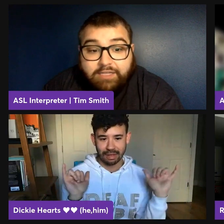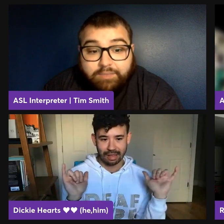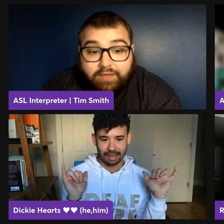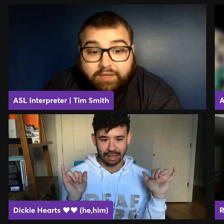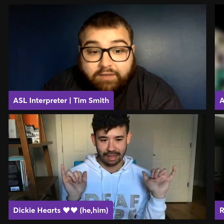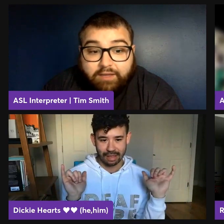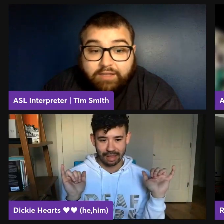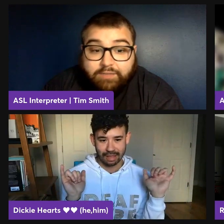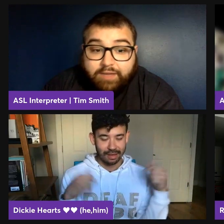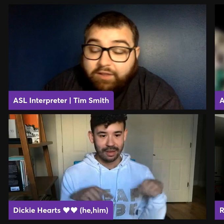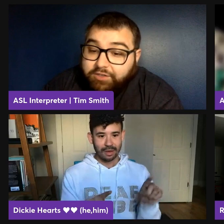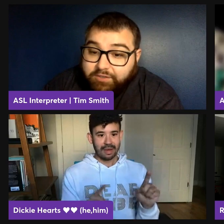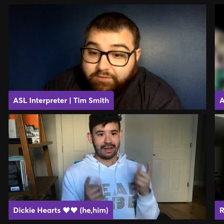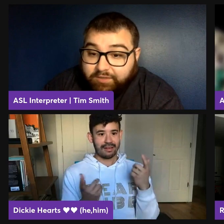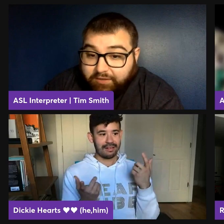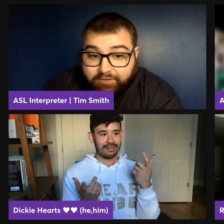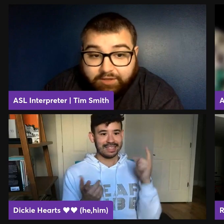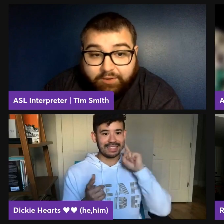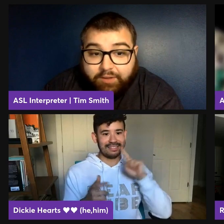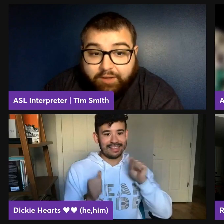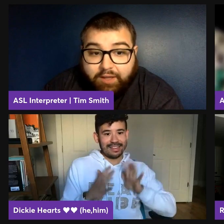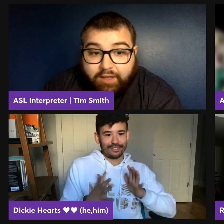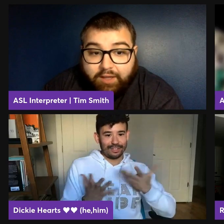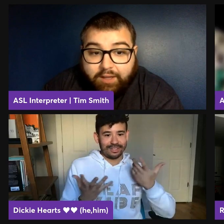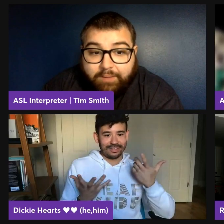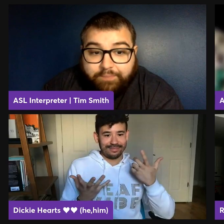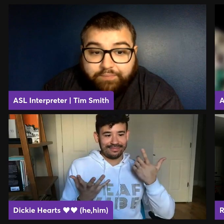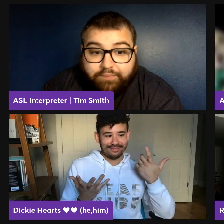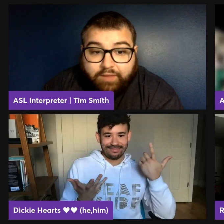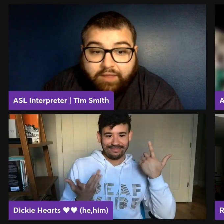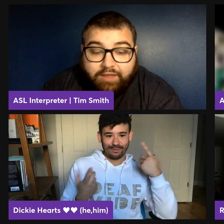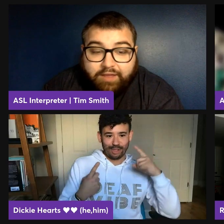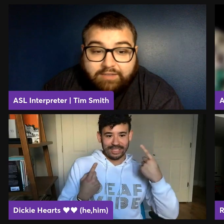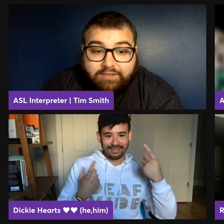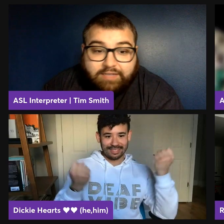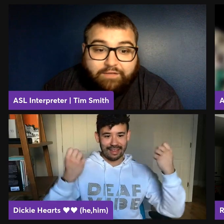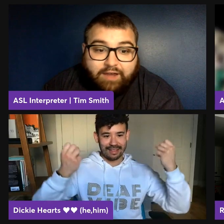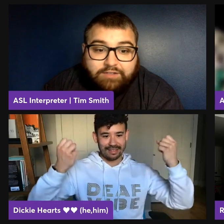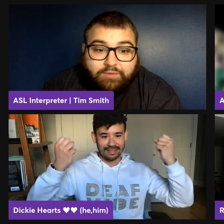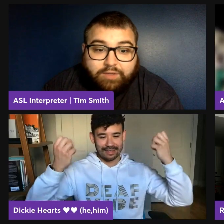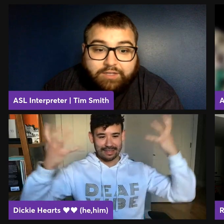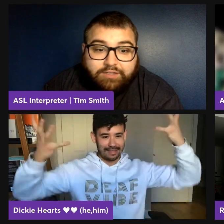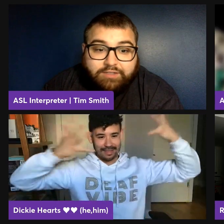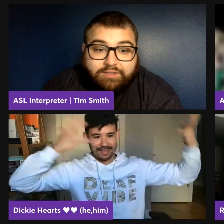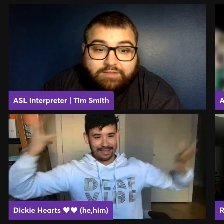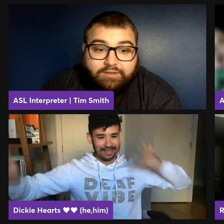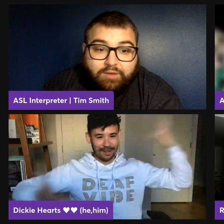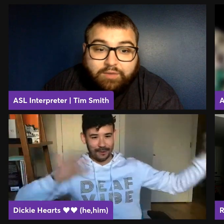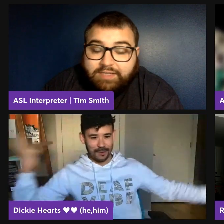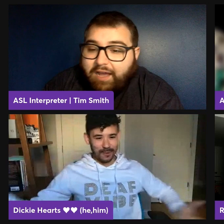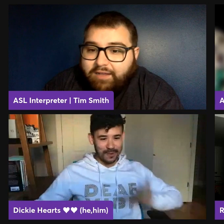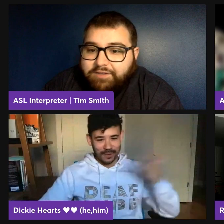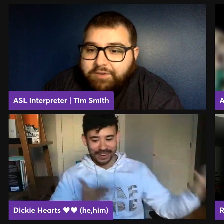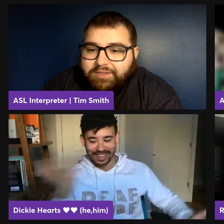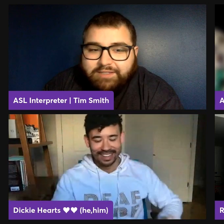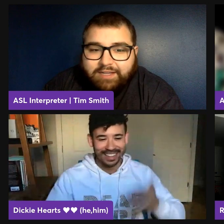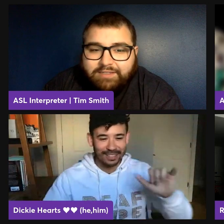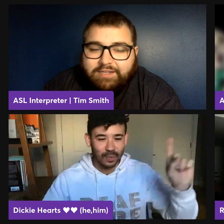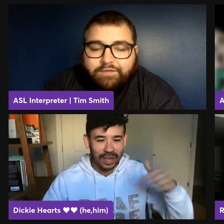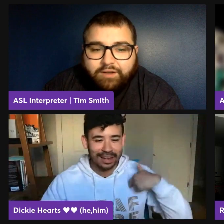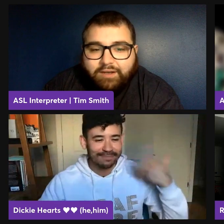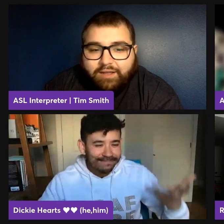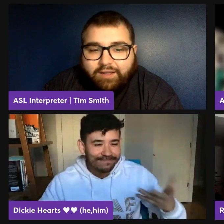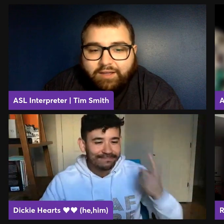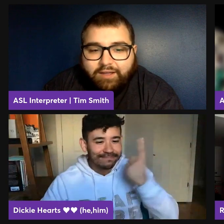They can speak. They can speak English still. So I think as a deaf actor, we just, you know, we sign. So